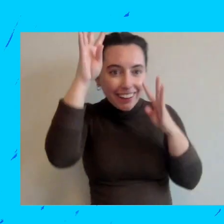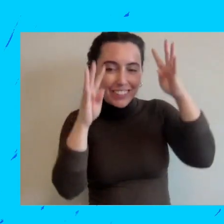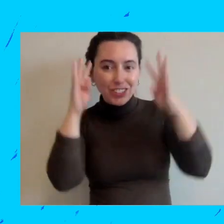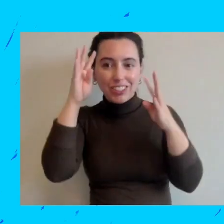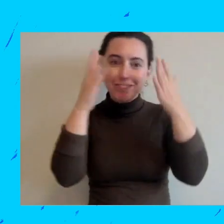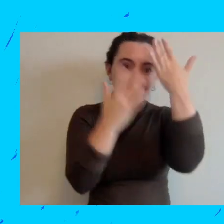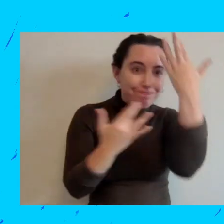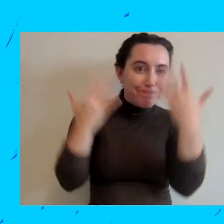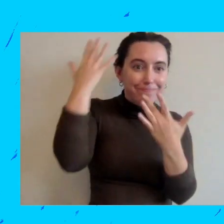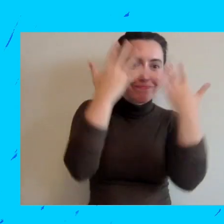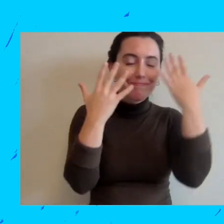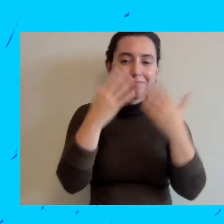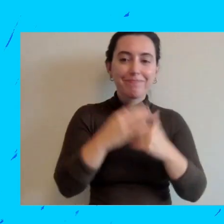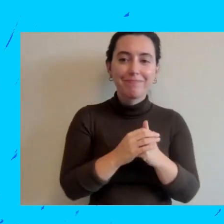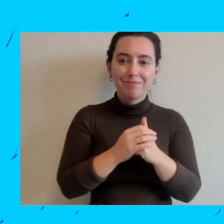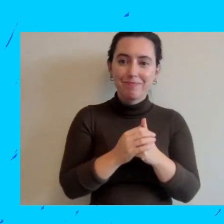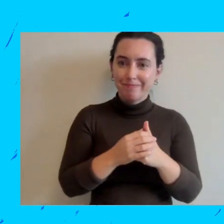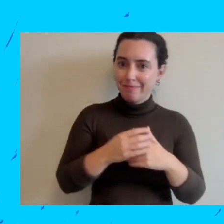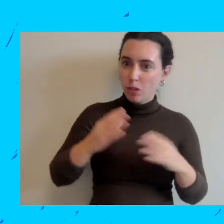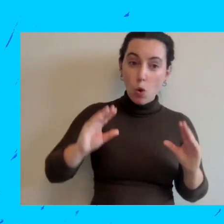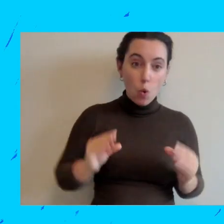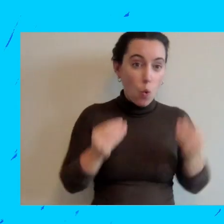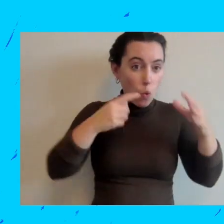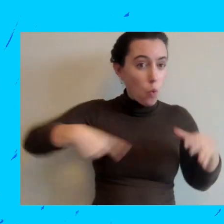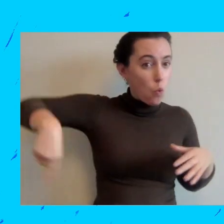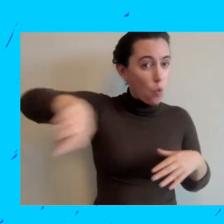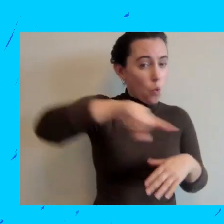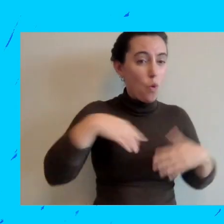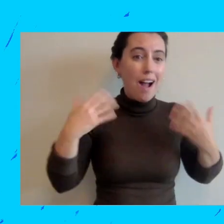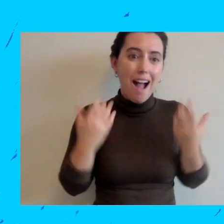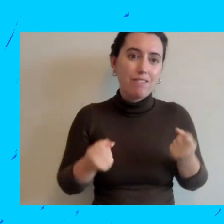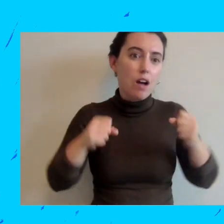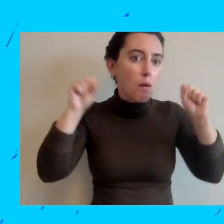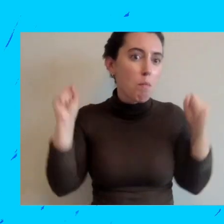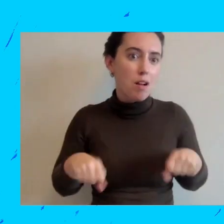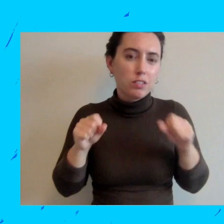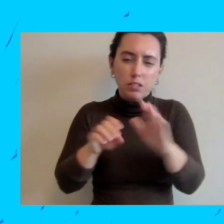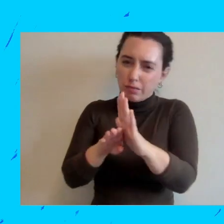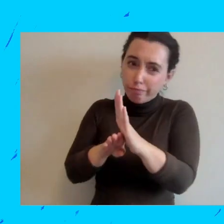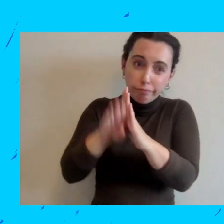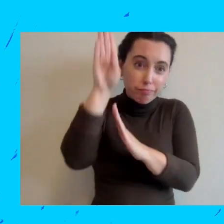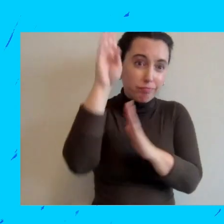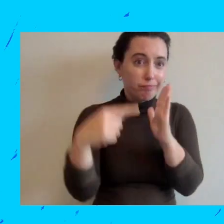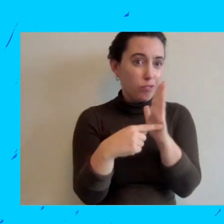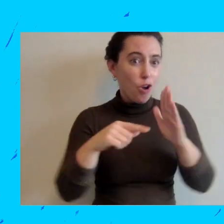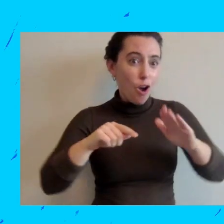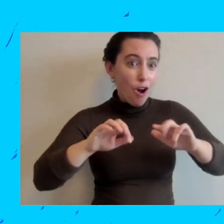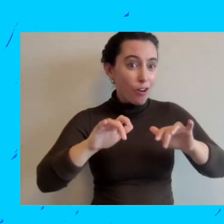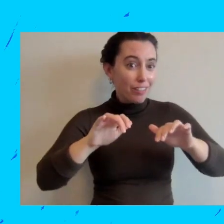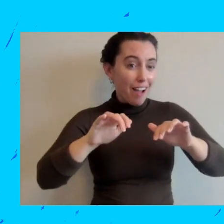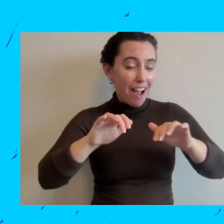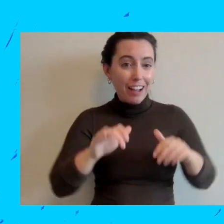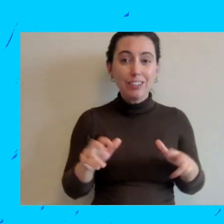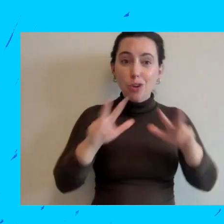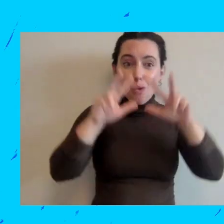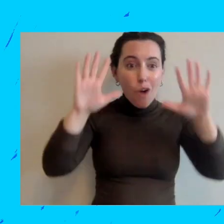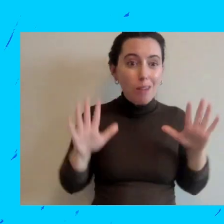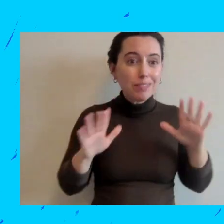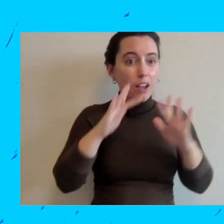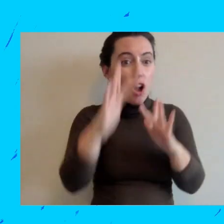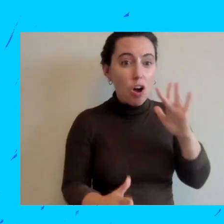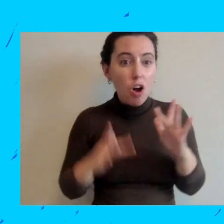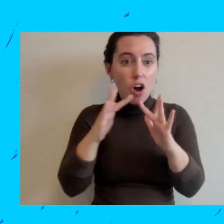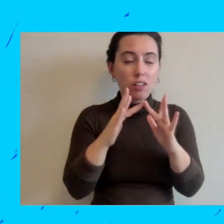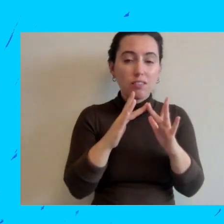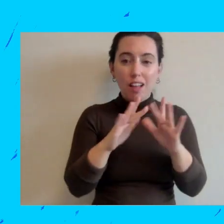the incredible potential of growing our work online and how young people can engage with virtual platforms to create, grow,